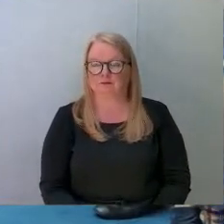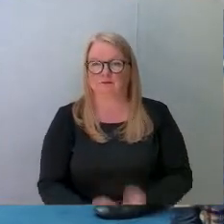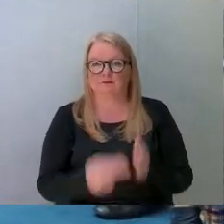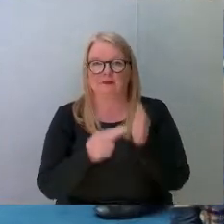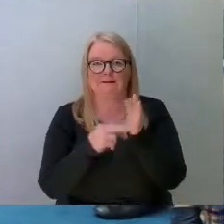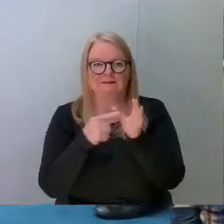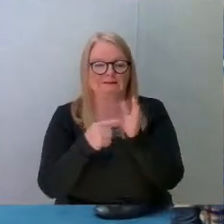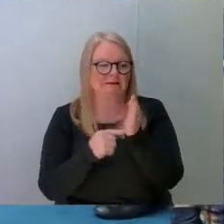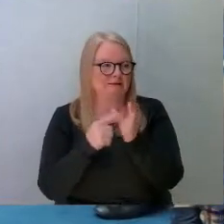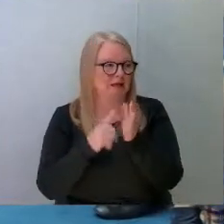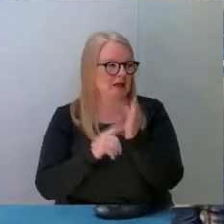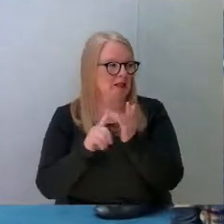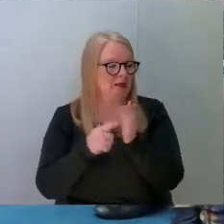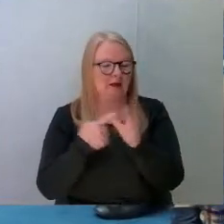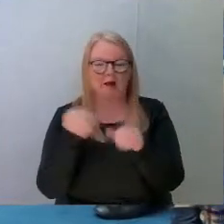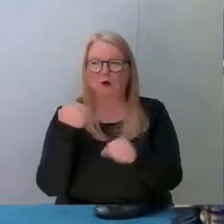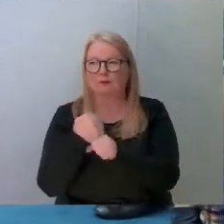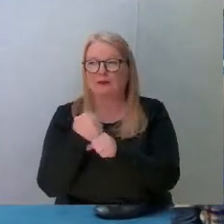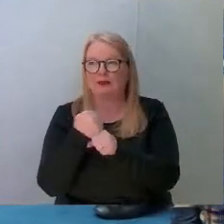Natalia Gulikiak.